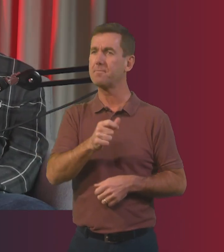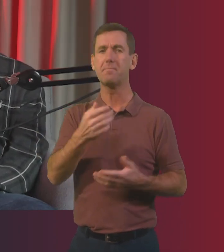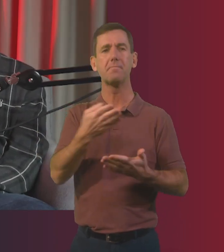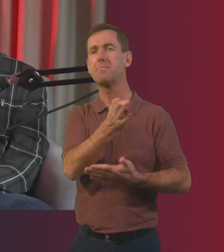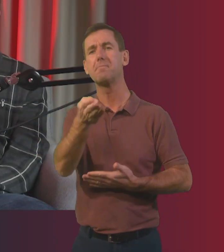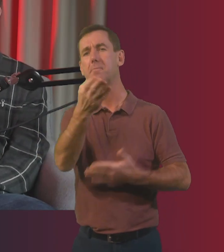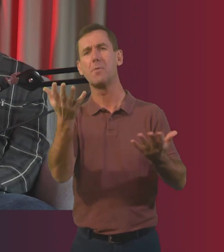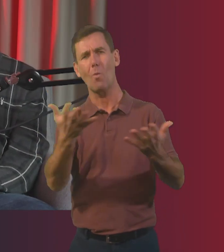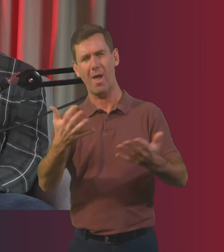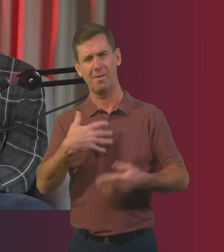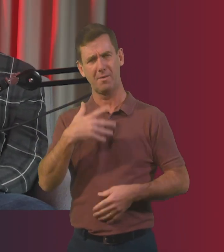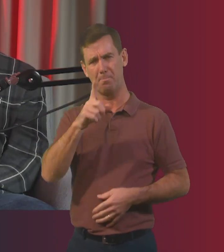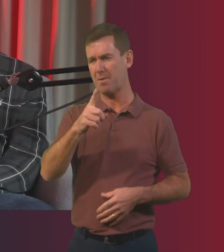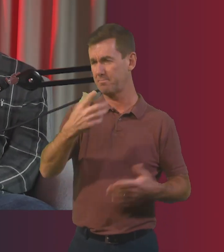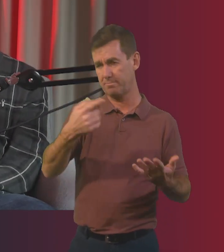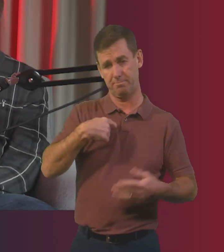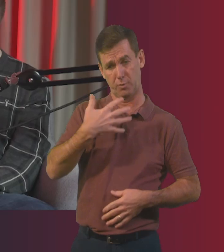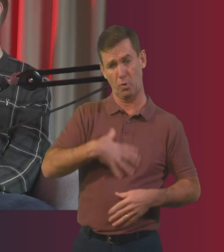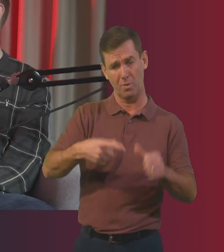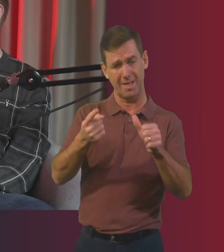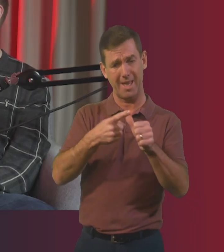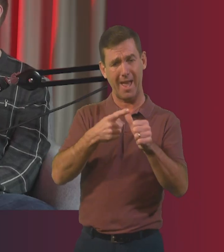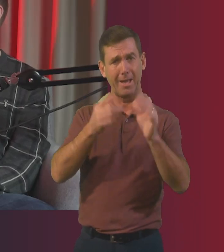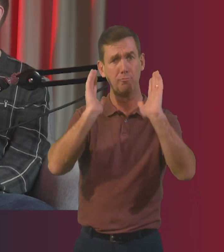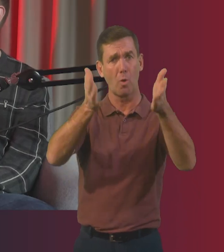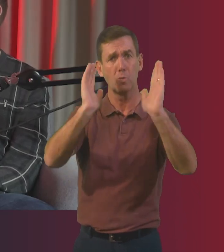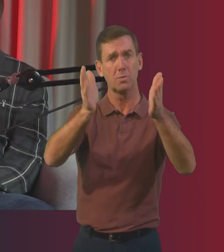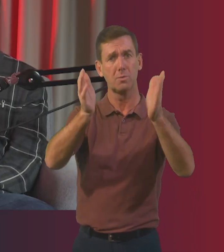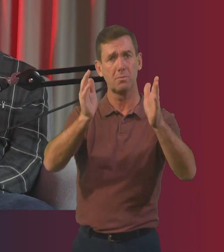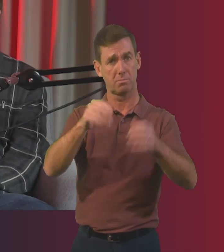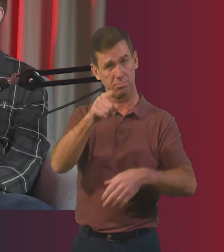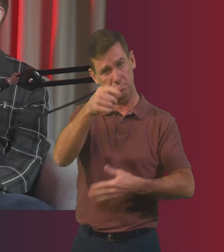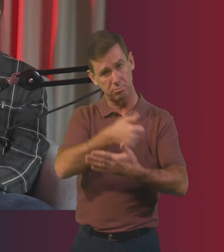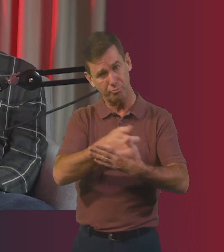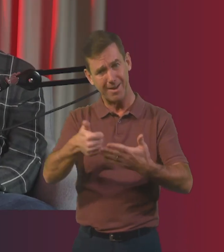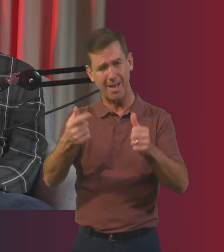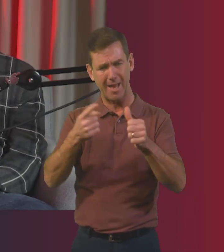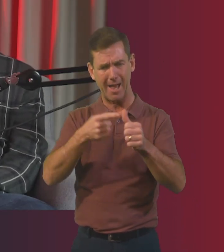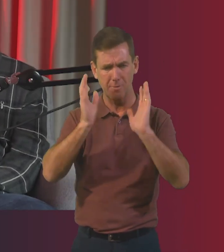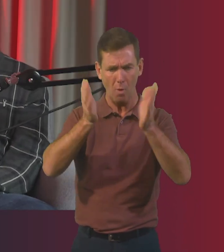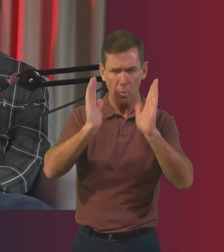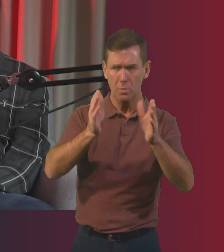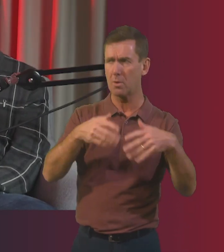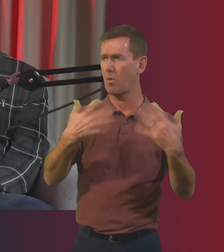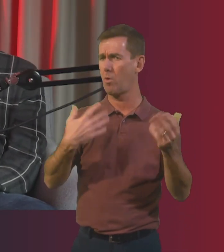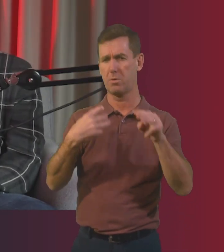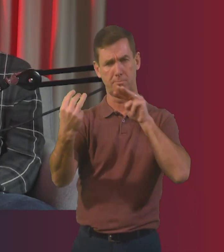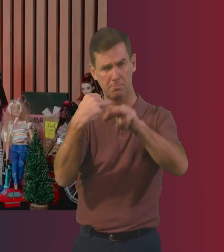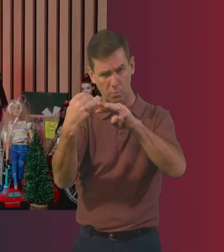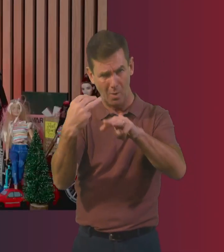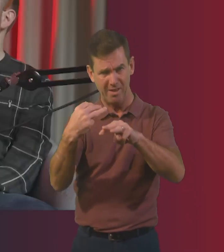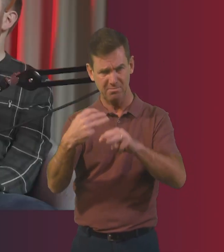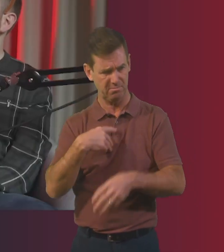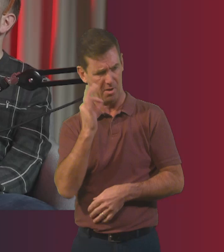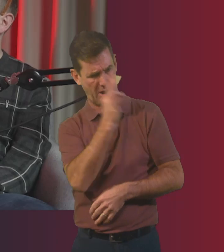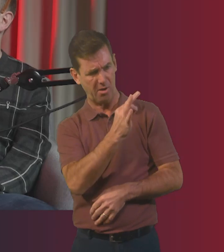a test route. But say you want to go on an A road, if you regularly use like an A road, or say you want to go on a motorway or something, and they can only say no.